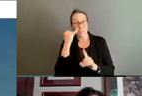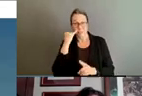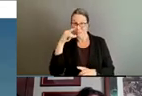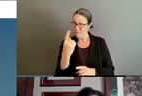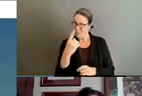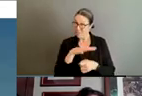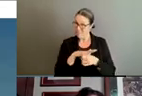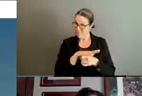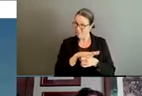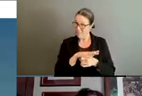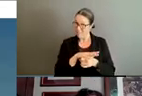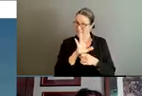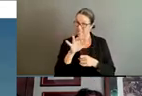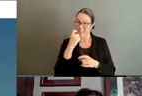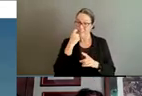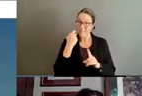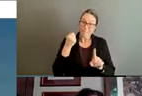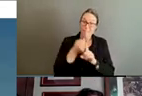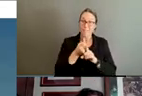been impacted, either